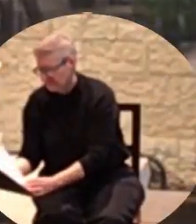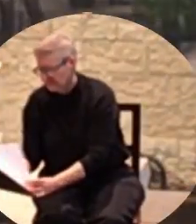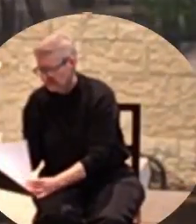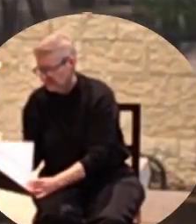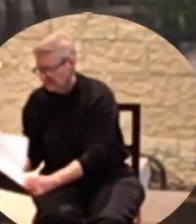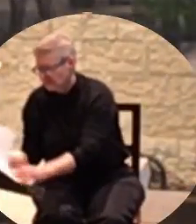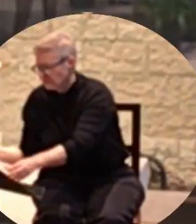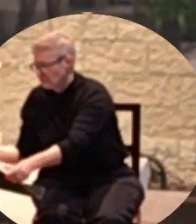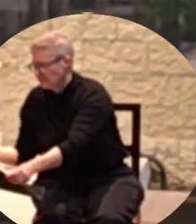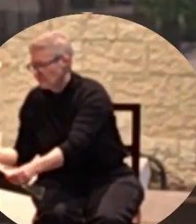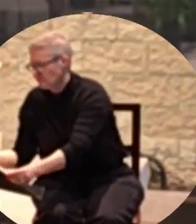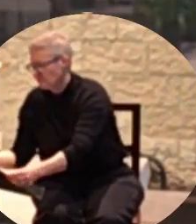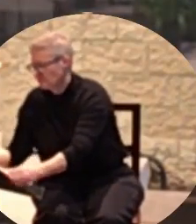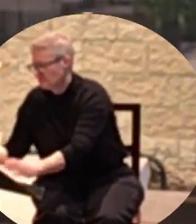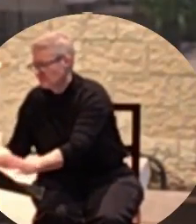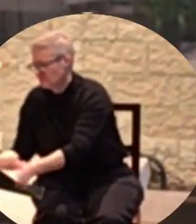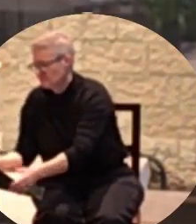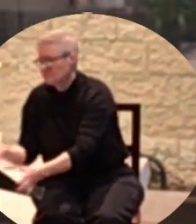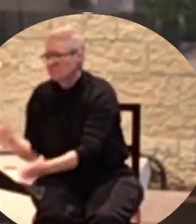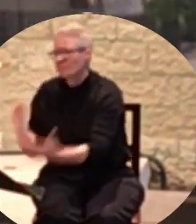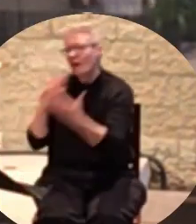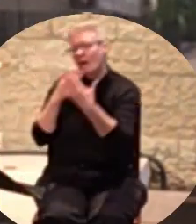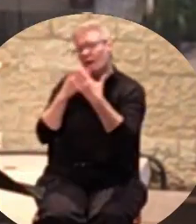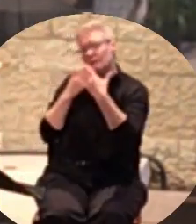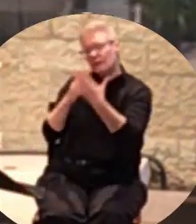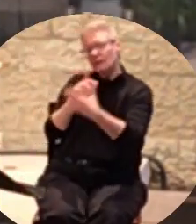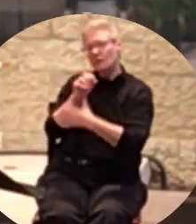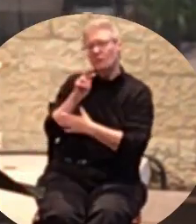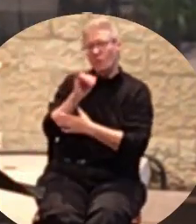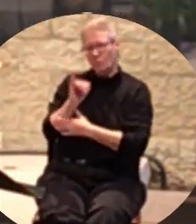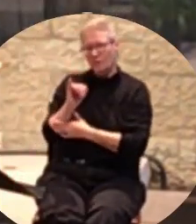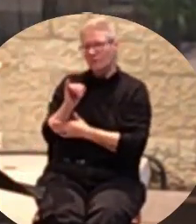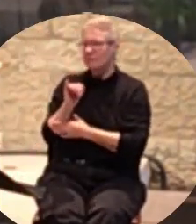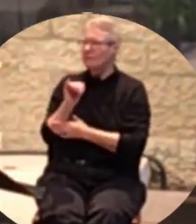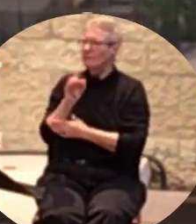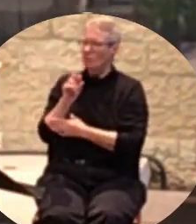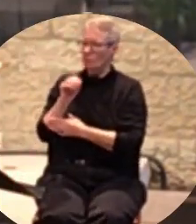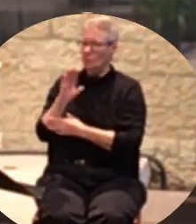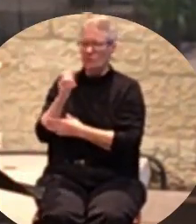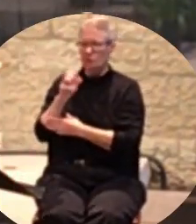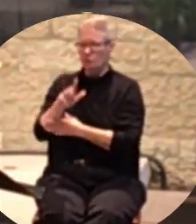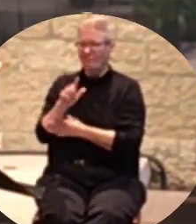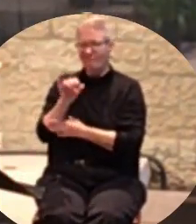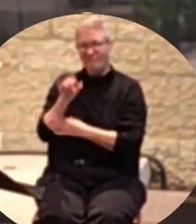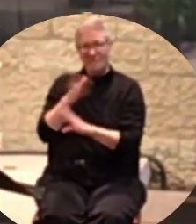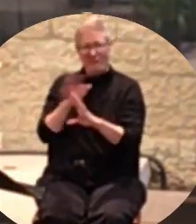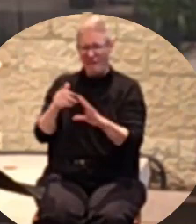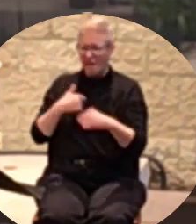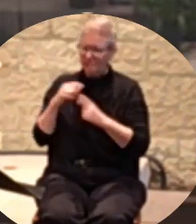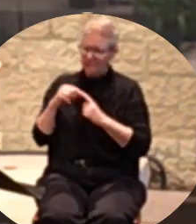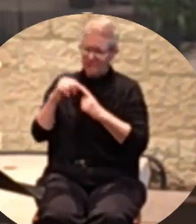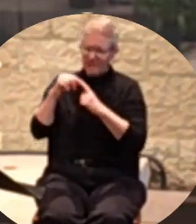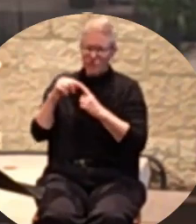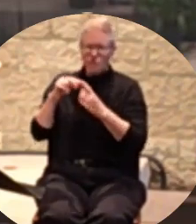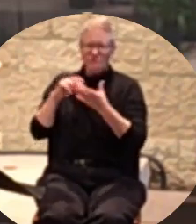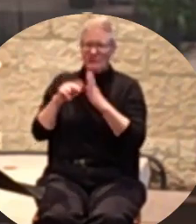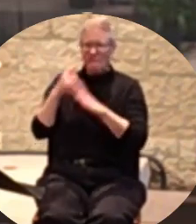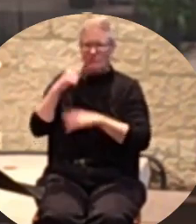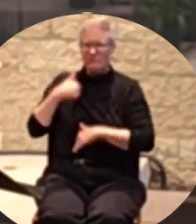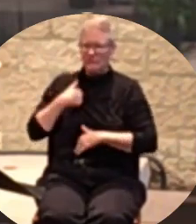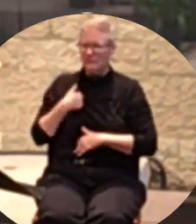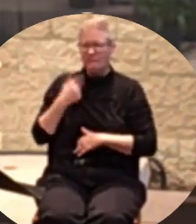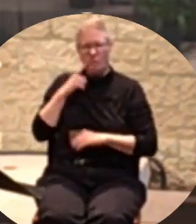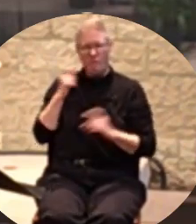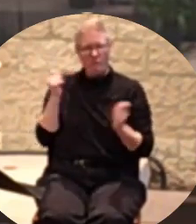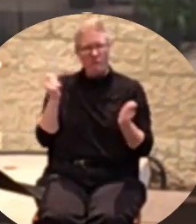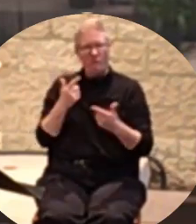thank you, Rachel. Thank you. That song will always have a special meaning for me. And as you were singing, I was thinking, we have that